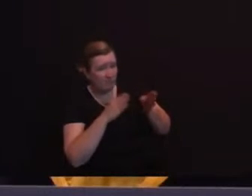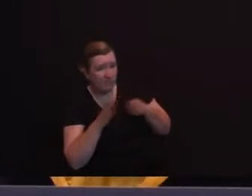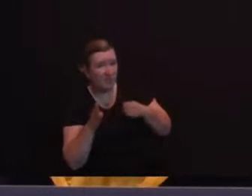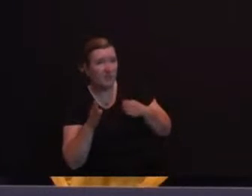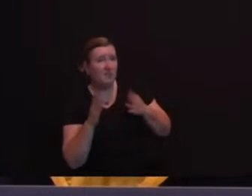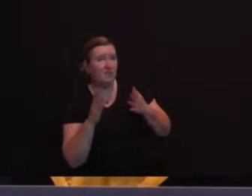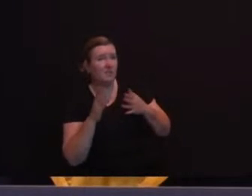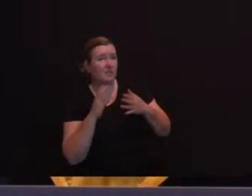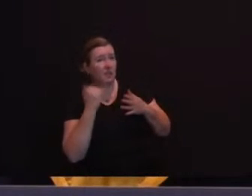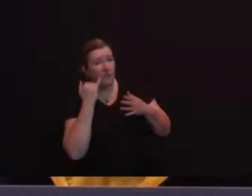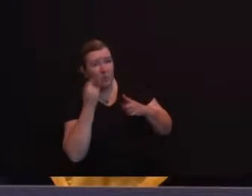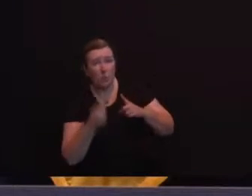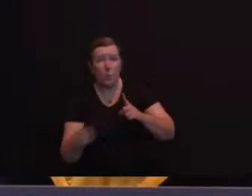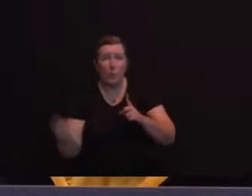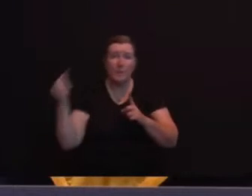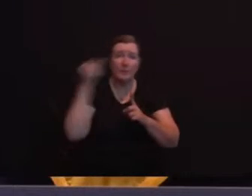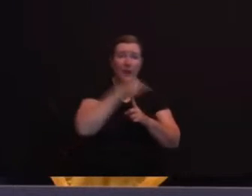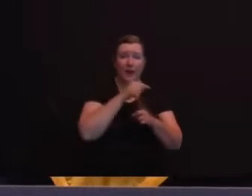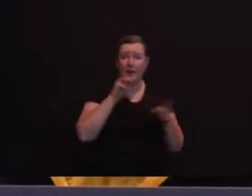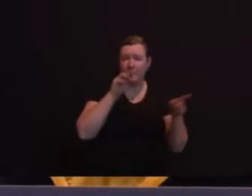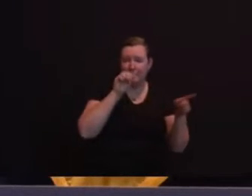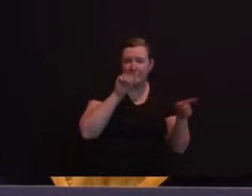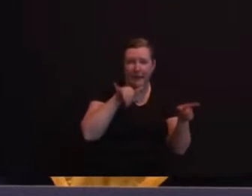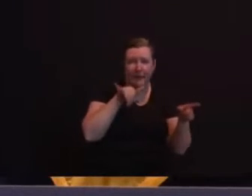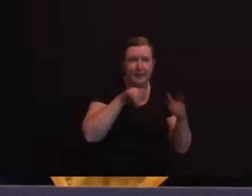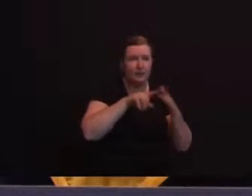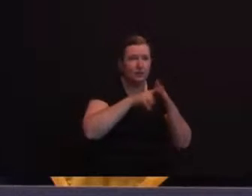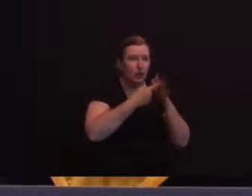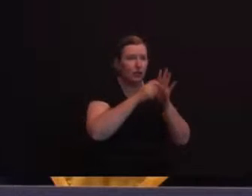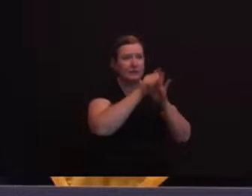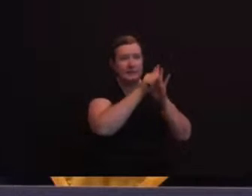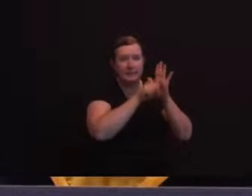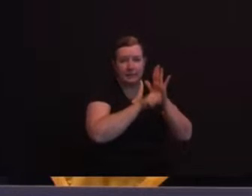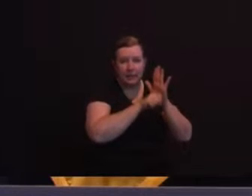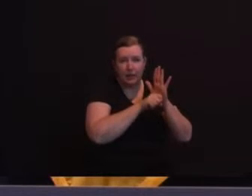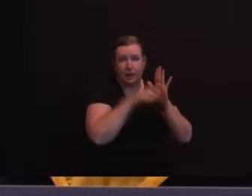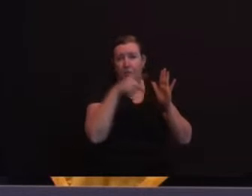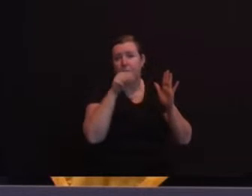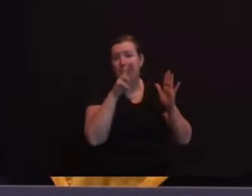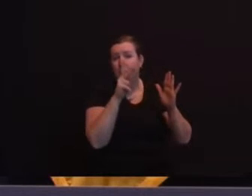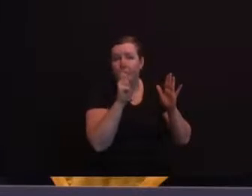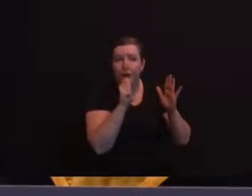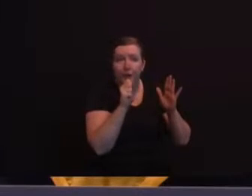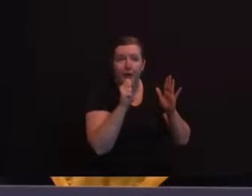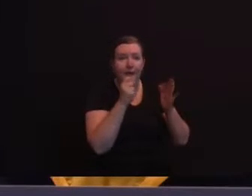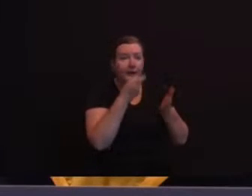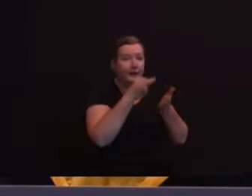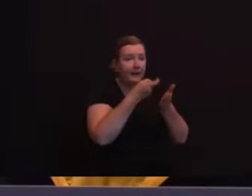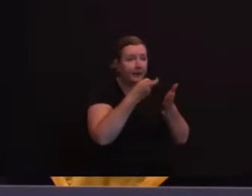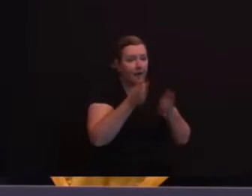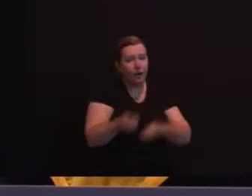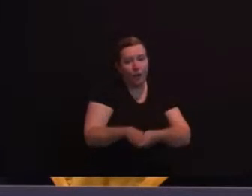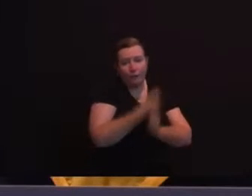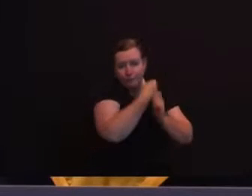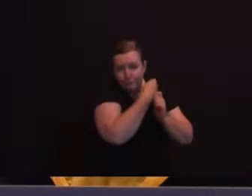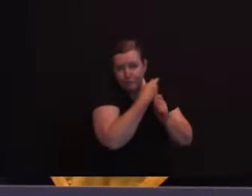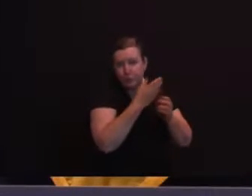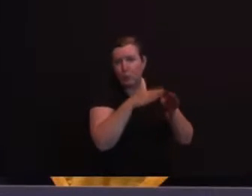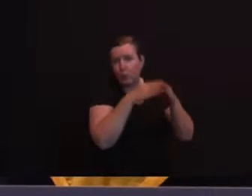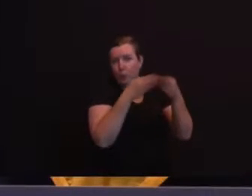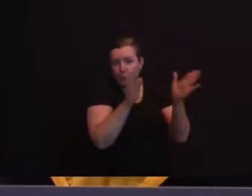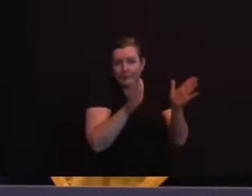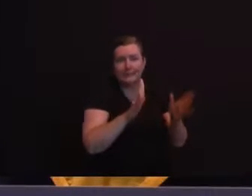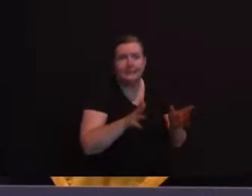back to May, we started with state parks and golf under capacity restrictions, and then moved through a whole series of